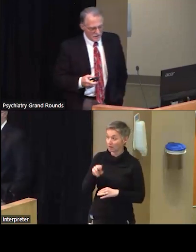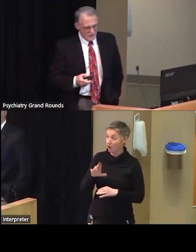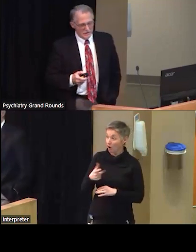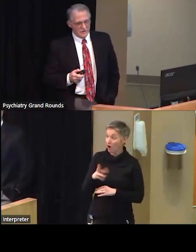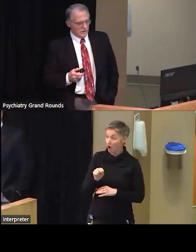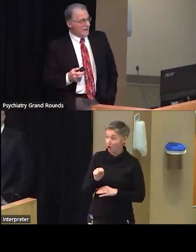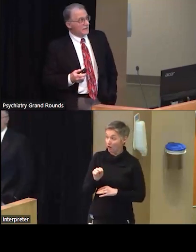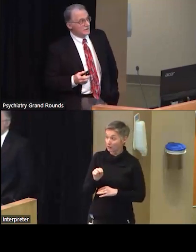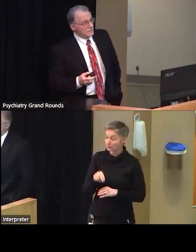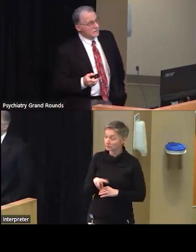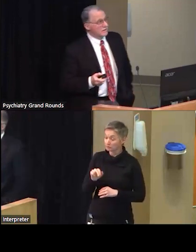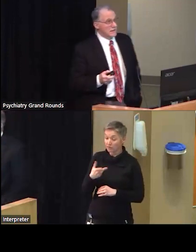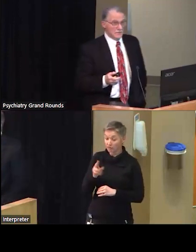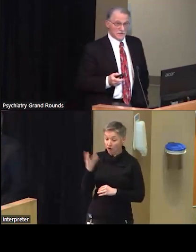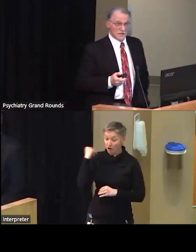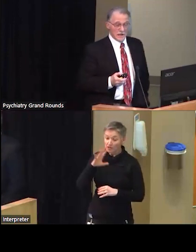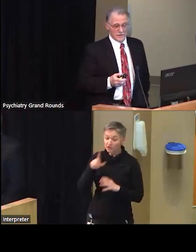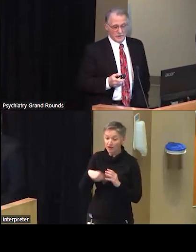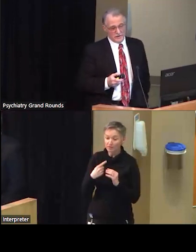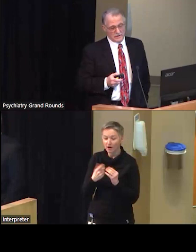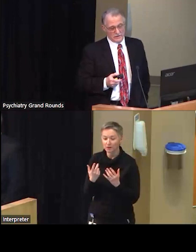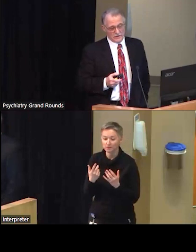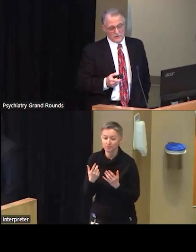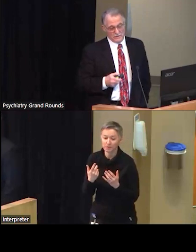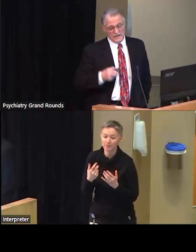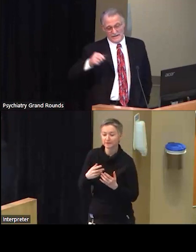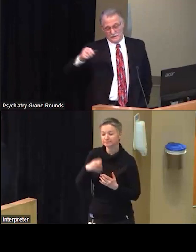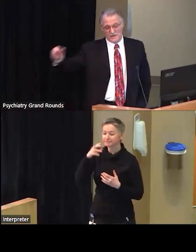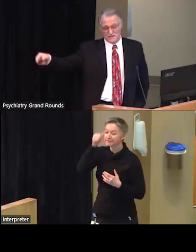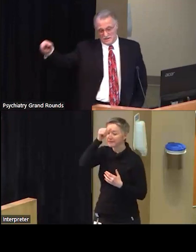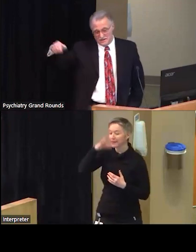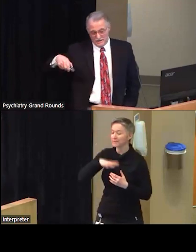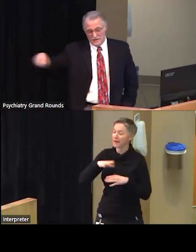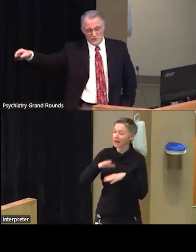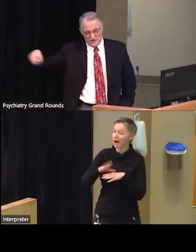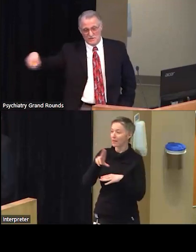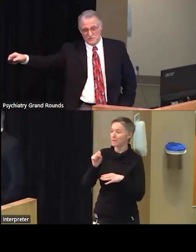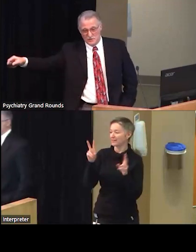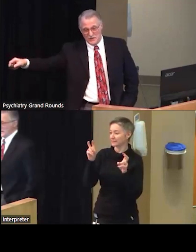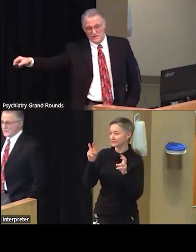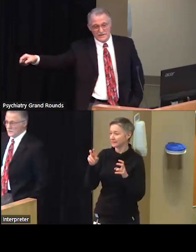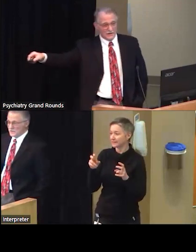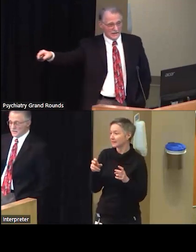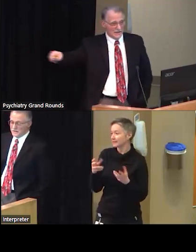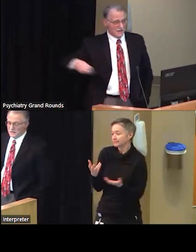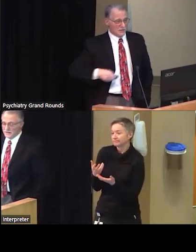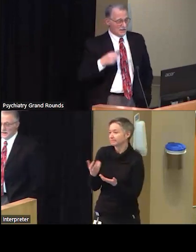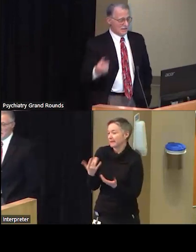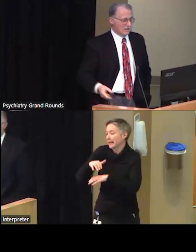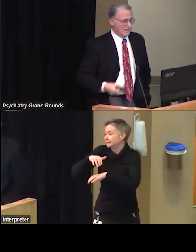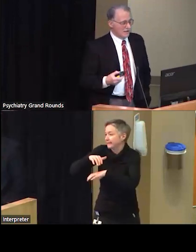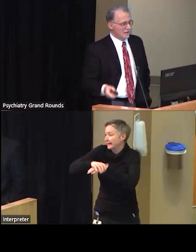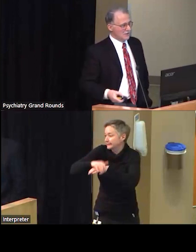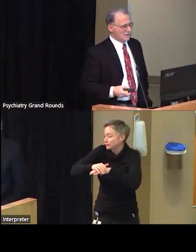about the man on the Clappus omnibus, which was the man on the bus that goes on a certain street in England, I guess. It